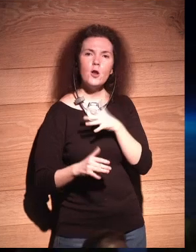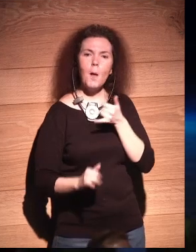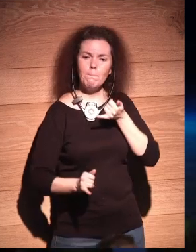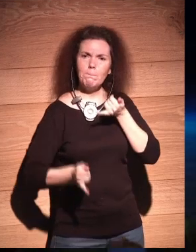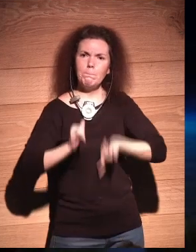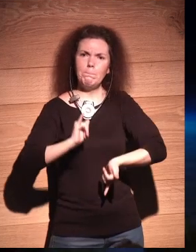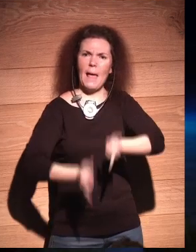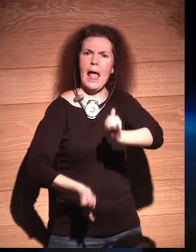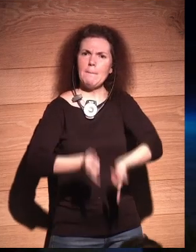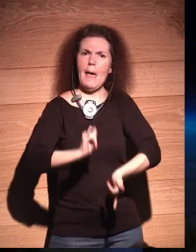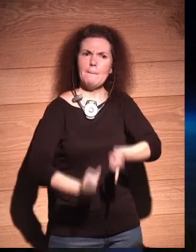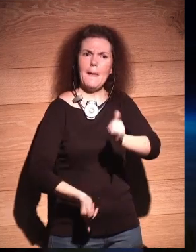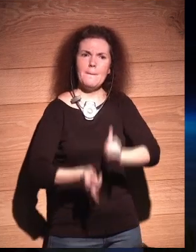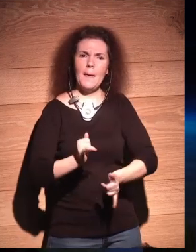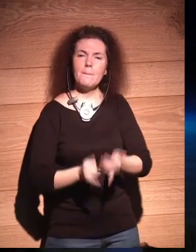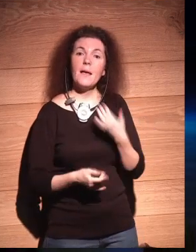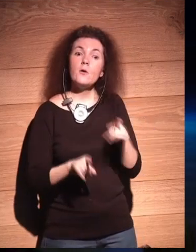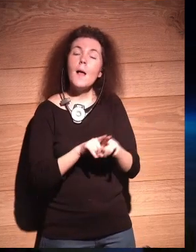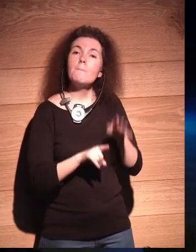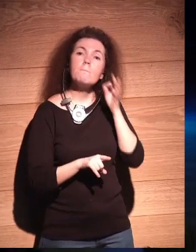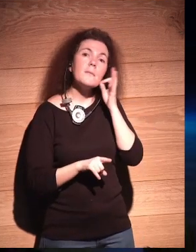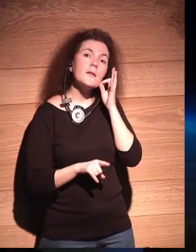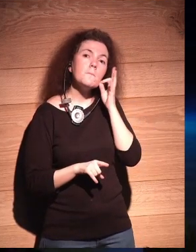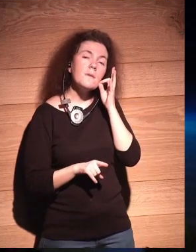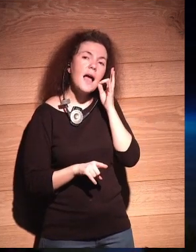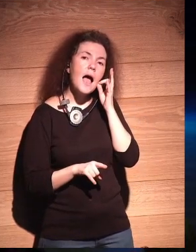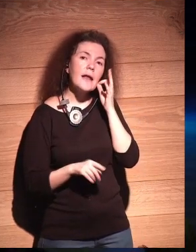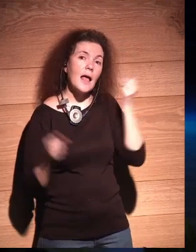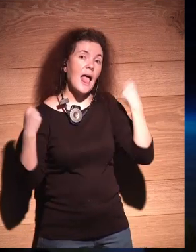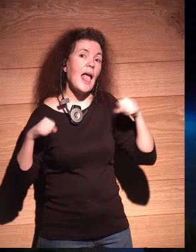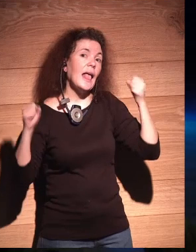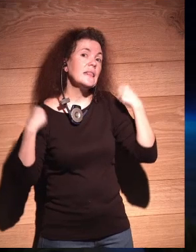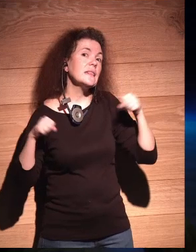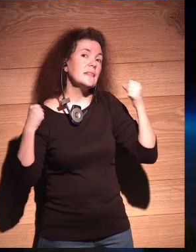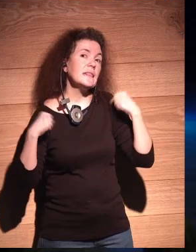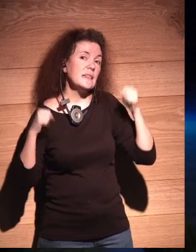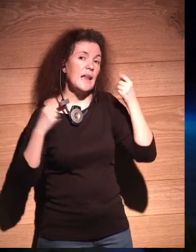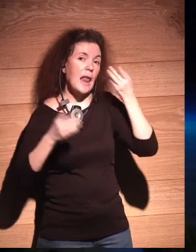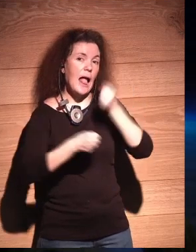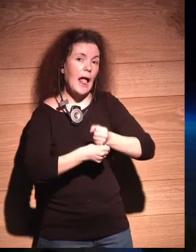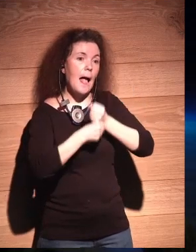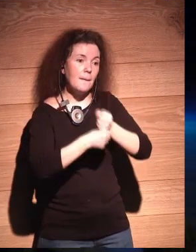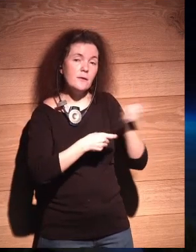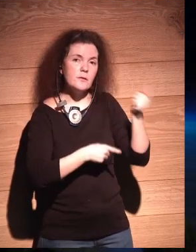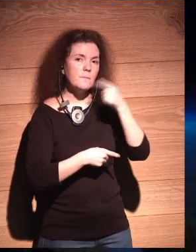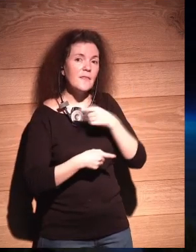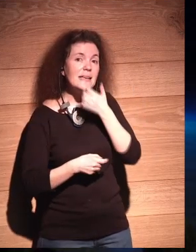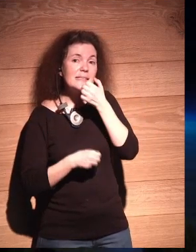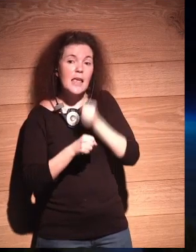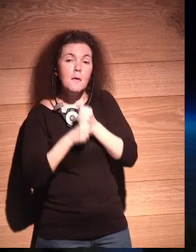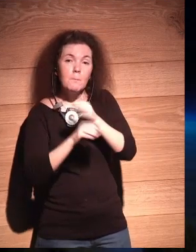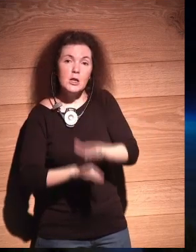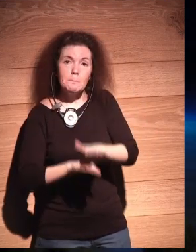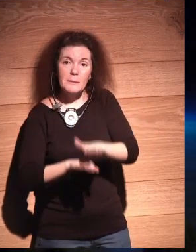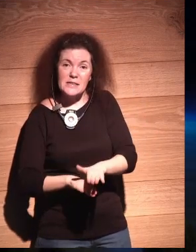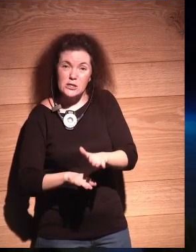one of my sisters is a horse trainer, and she said, if ponies were people, they'd all be in jail. They're nasty. So these guys were